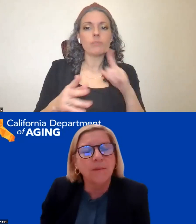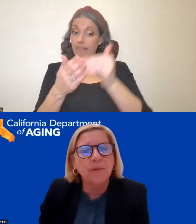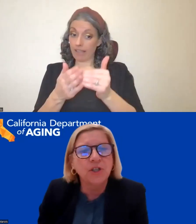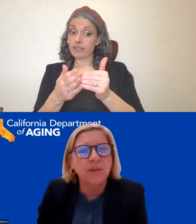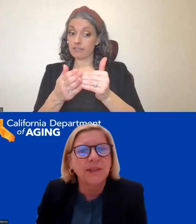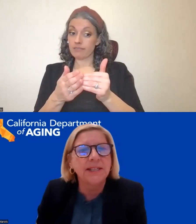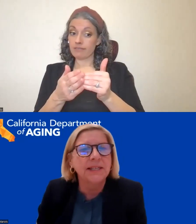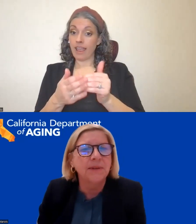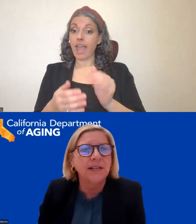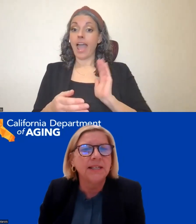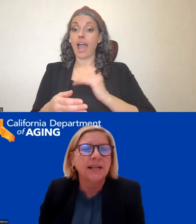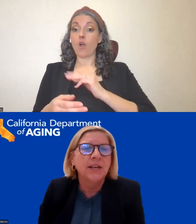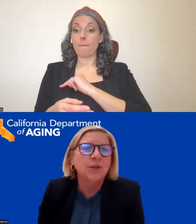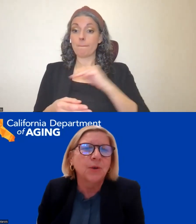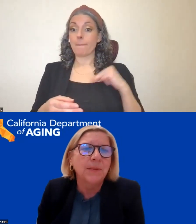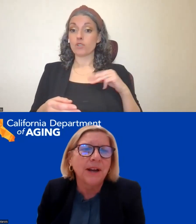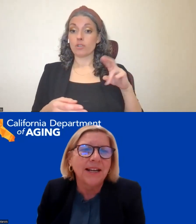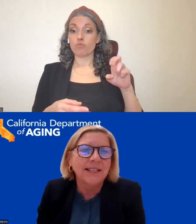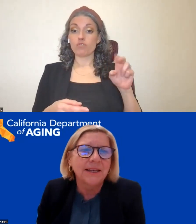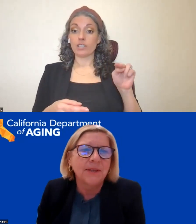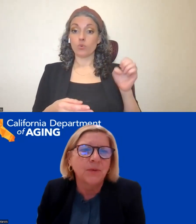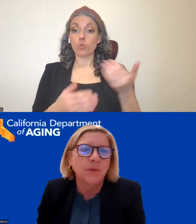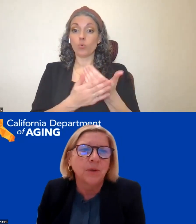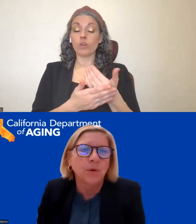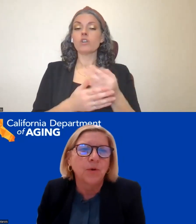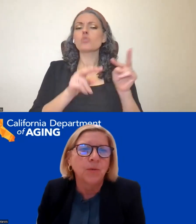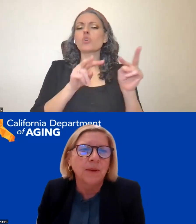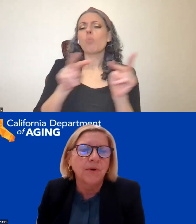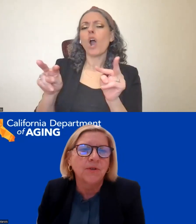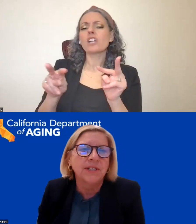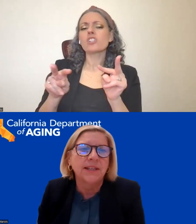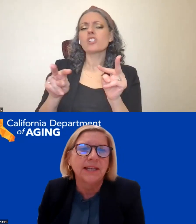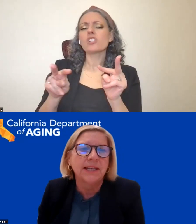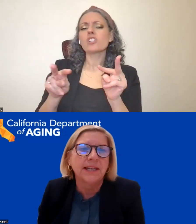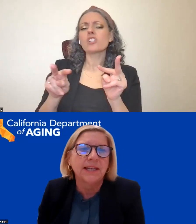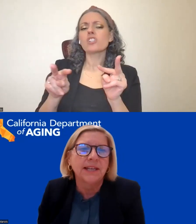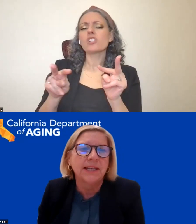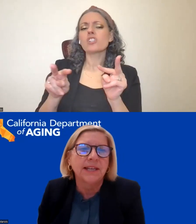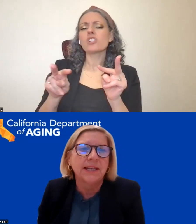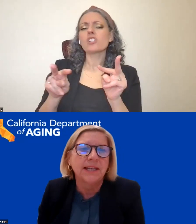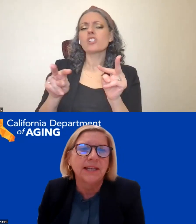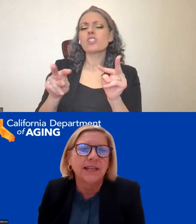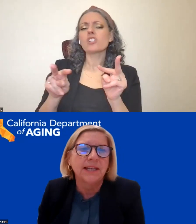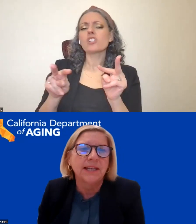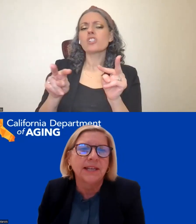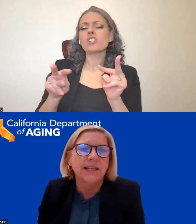And our membership in these committees. So keep an eye to them as we recruit new members in the